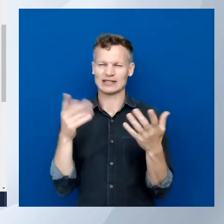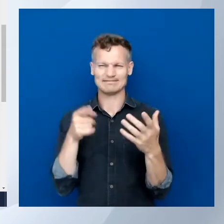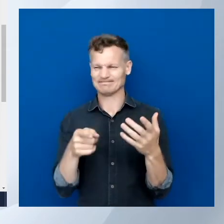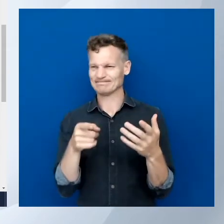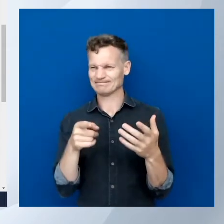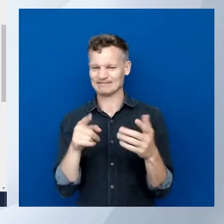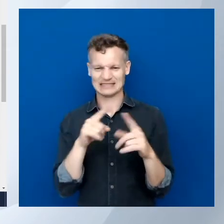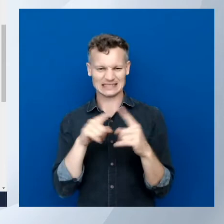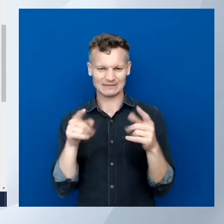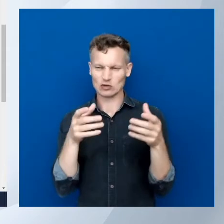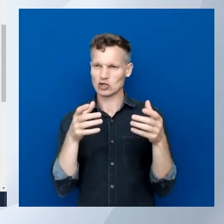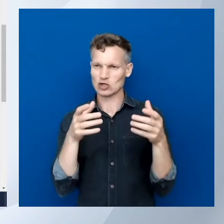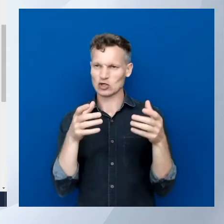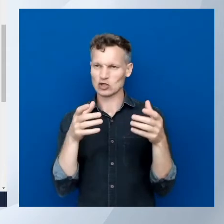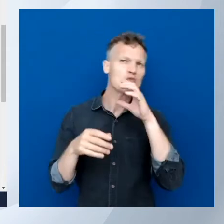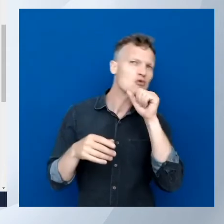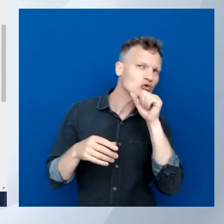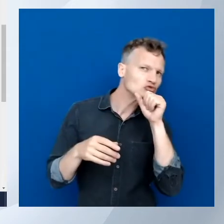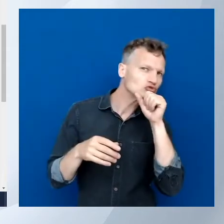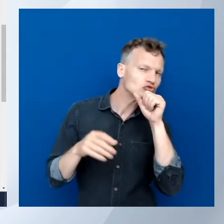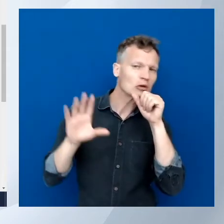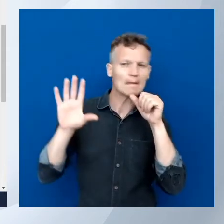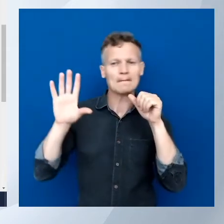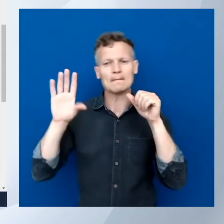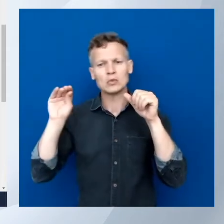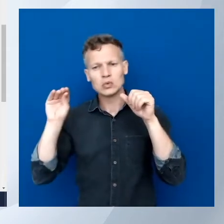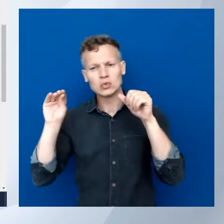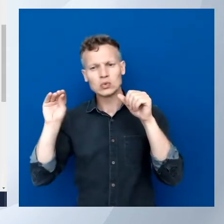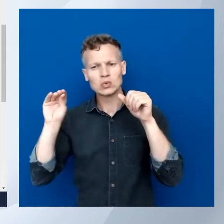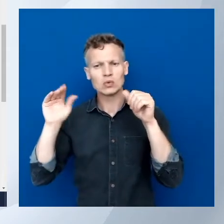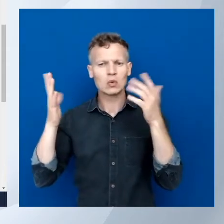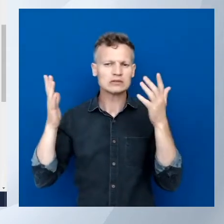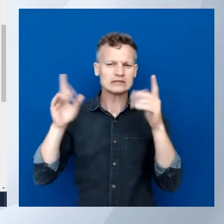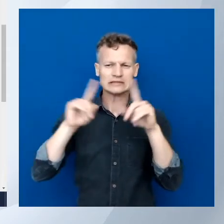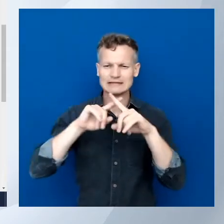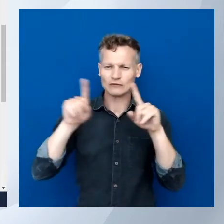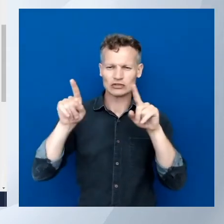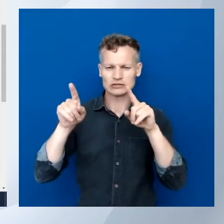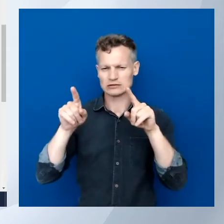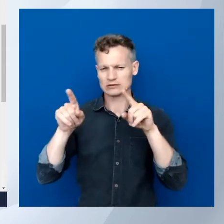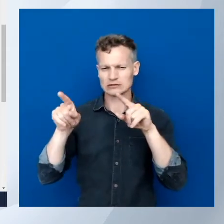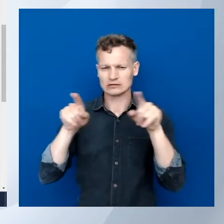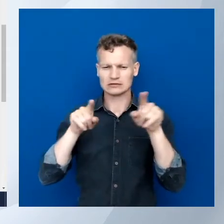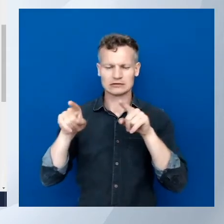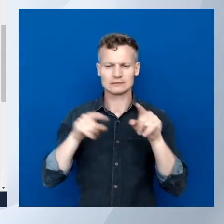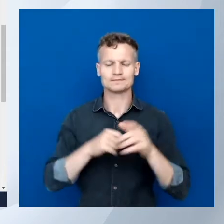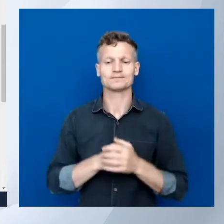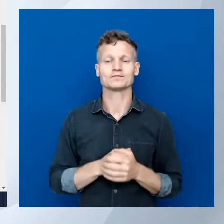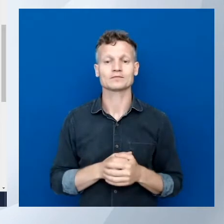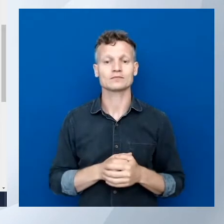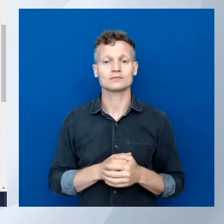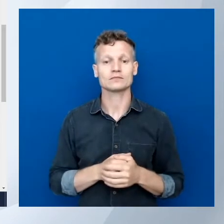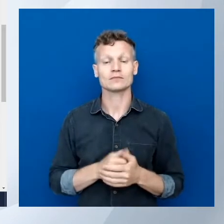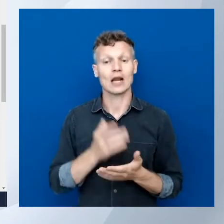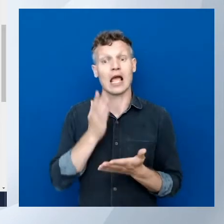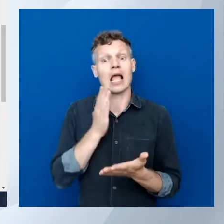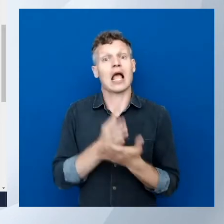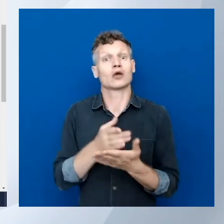and blue displayed for under prediction, over prediction. You actually want to make sure that the